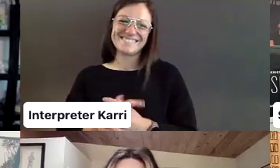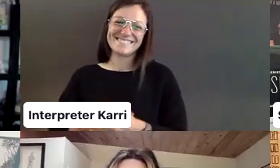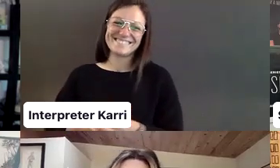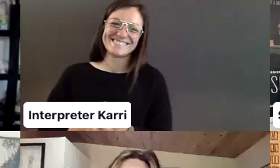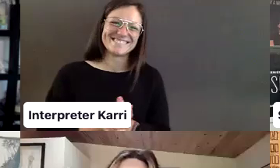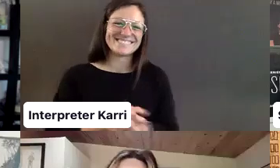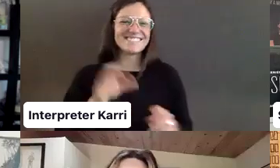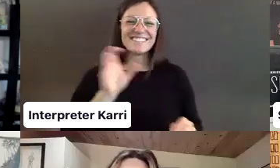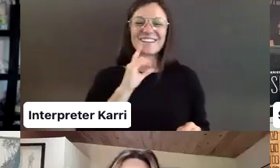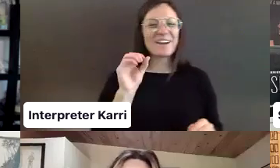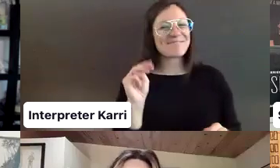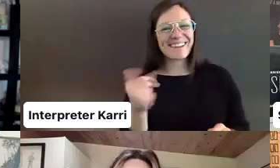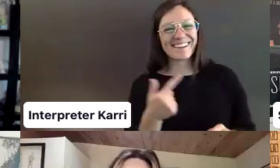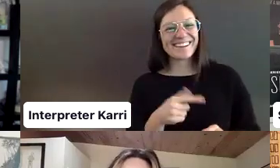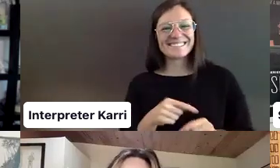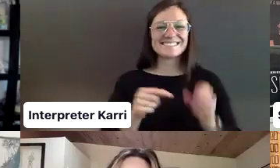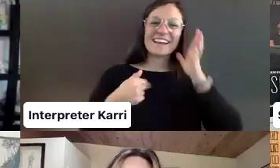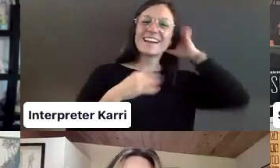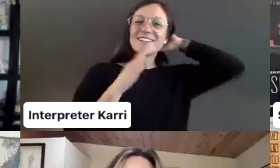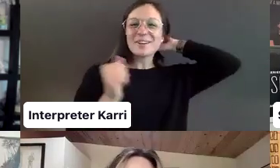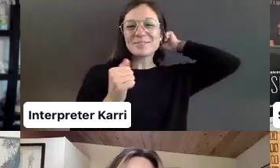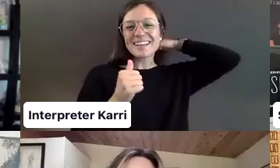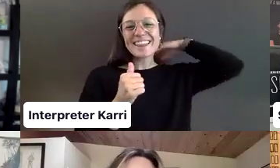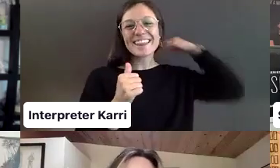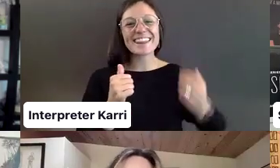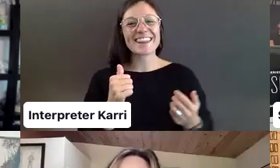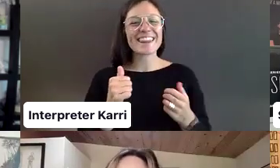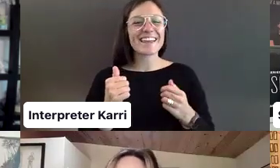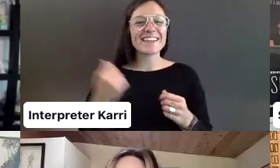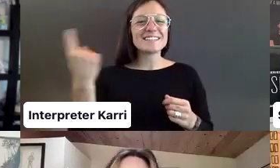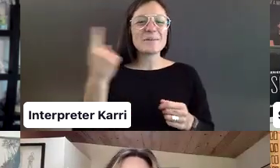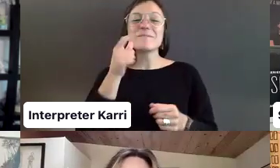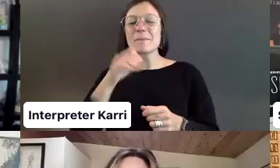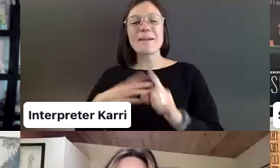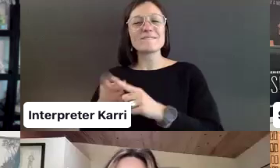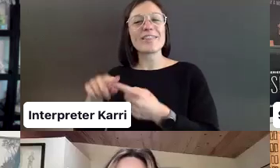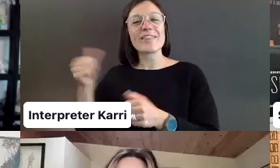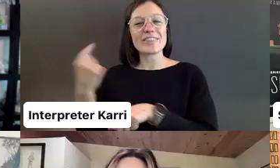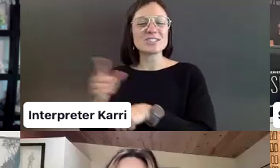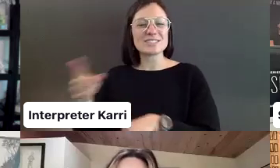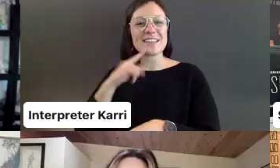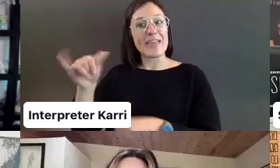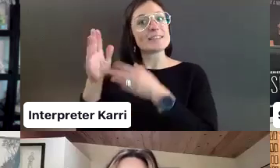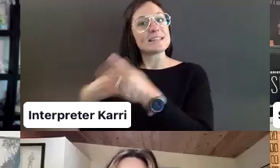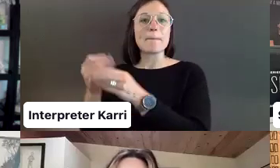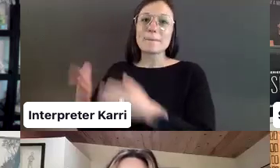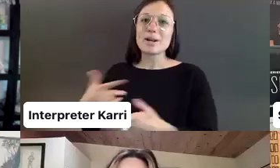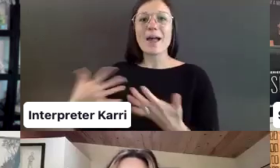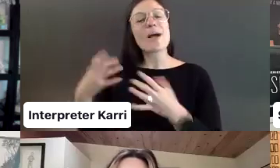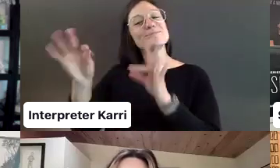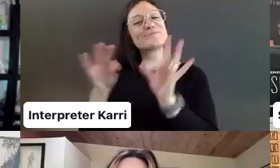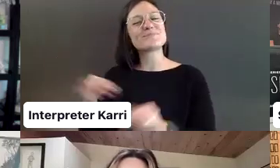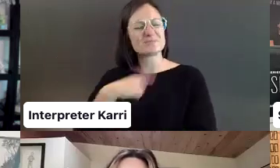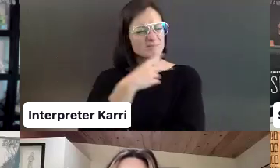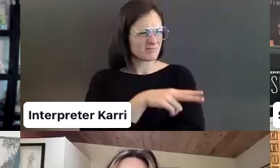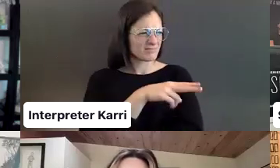Oh my God. I talked to somebody, a female friend the other day, and she was describing, she was like, this is the kind of person I want. And I was like, you don't want a partner.